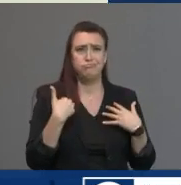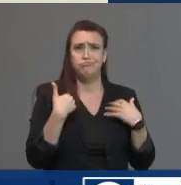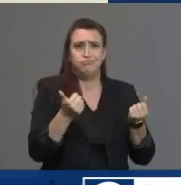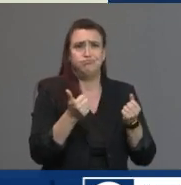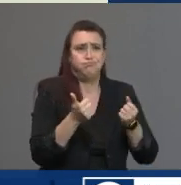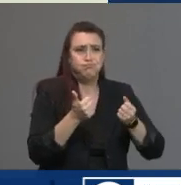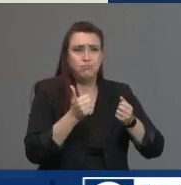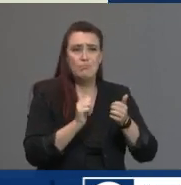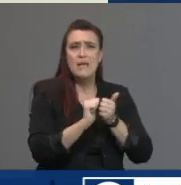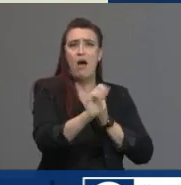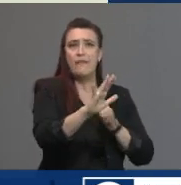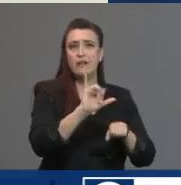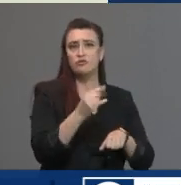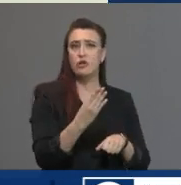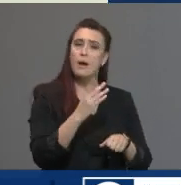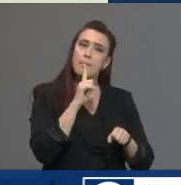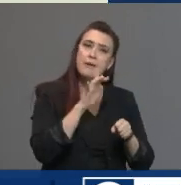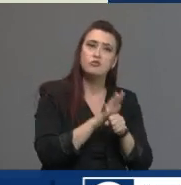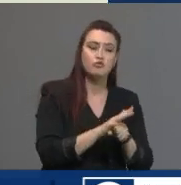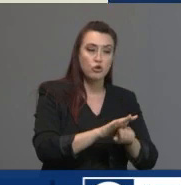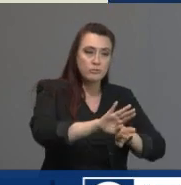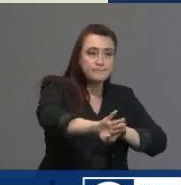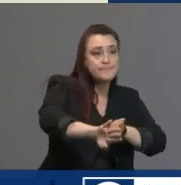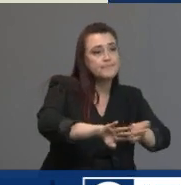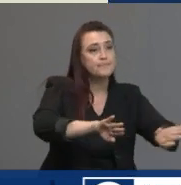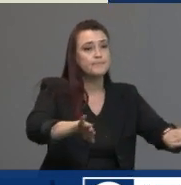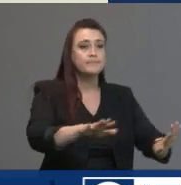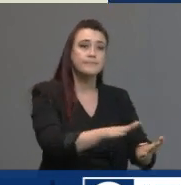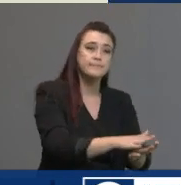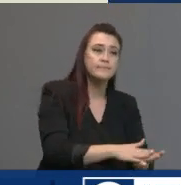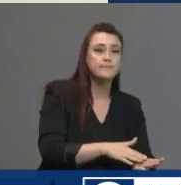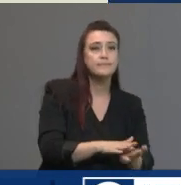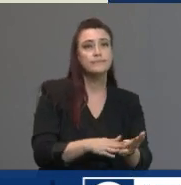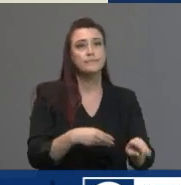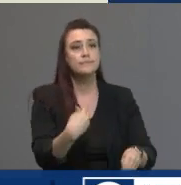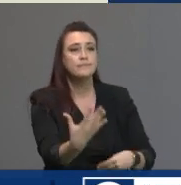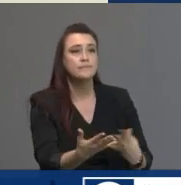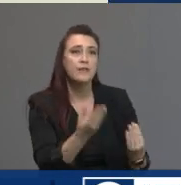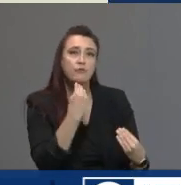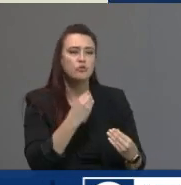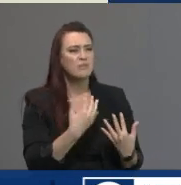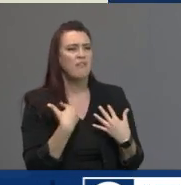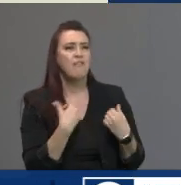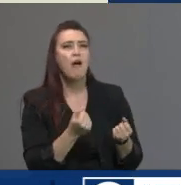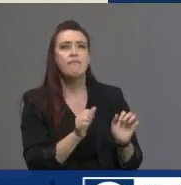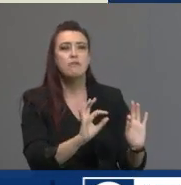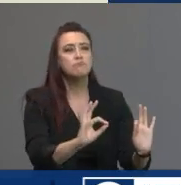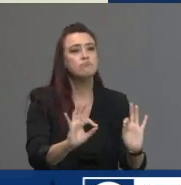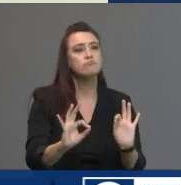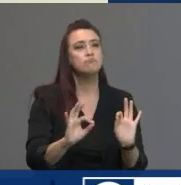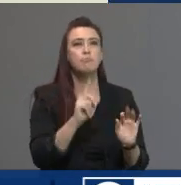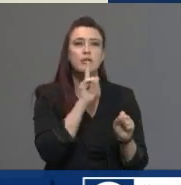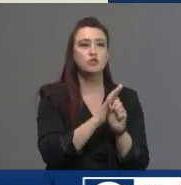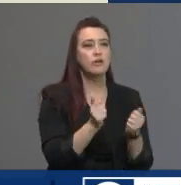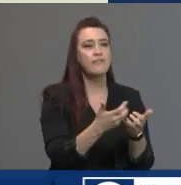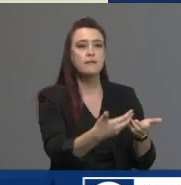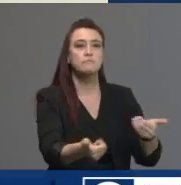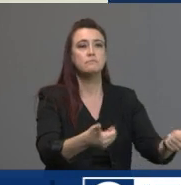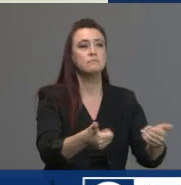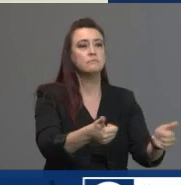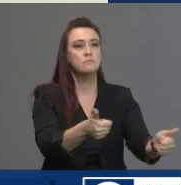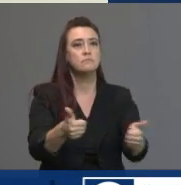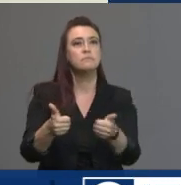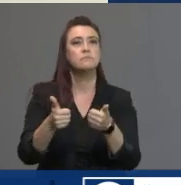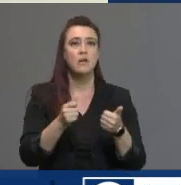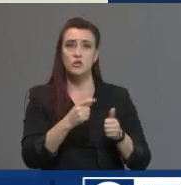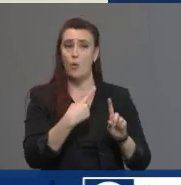physical distancing, but to bring best practices and comfort and confidence to the customers.